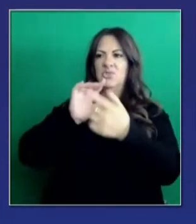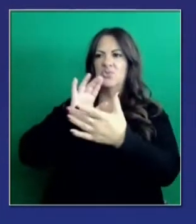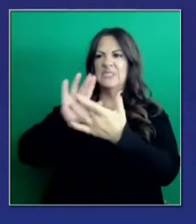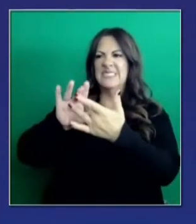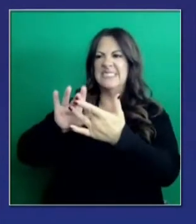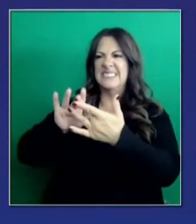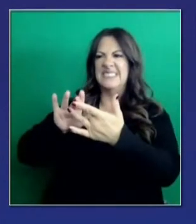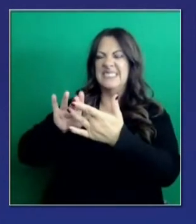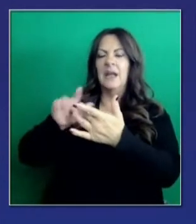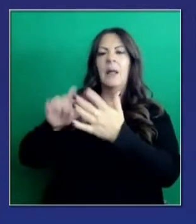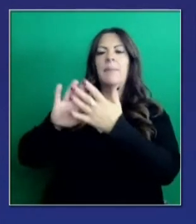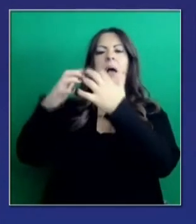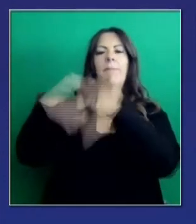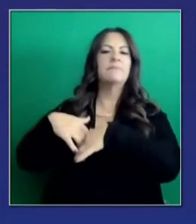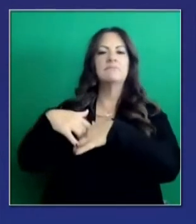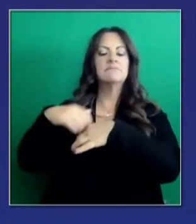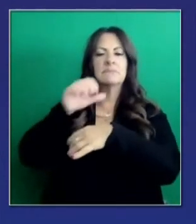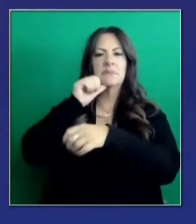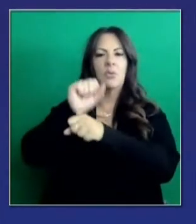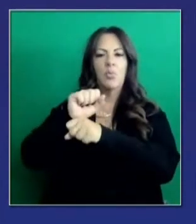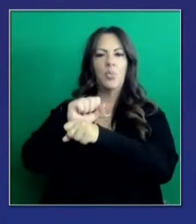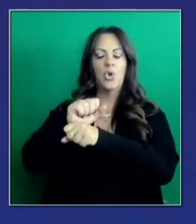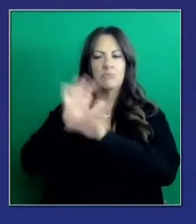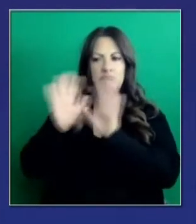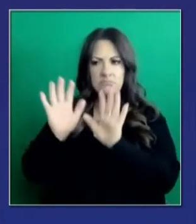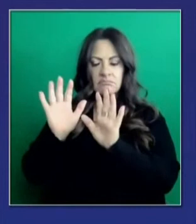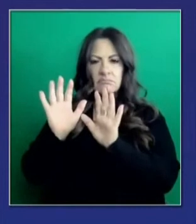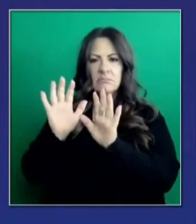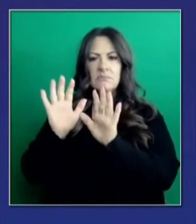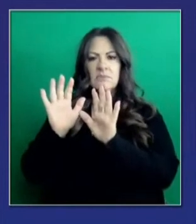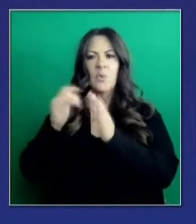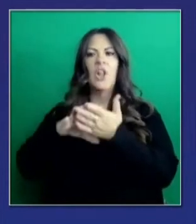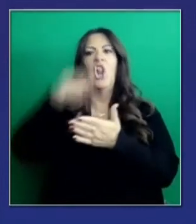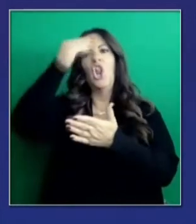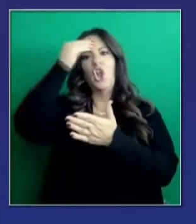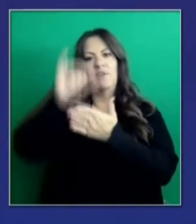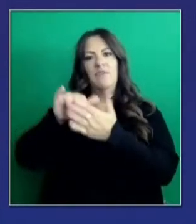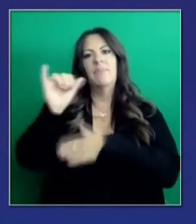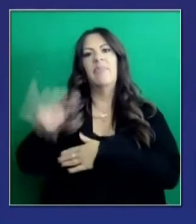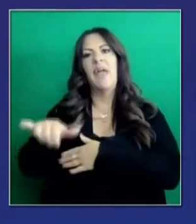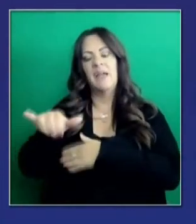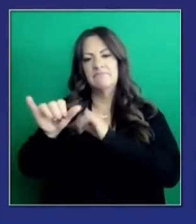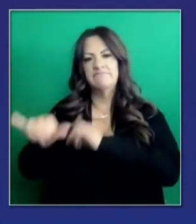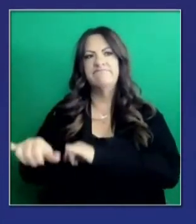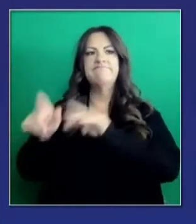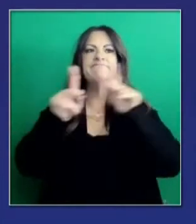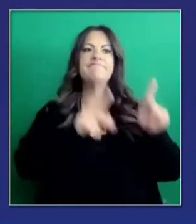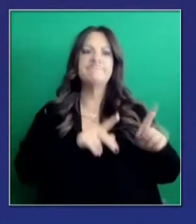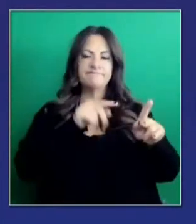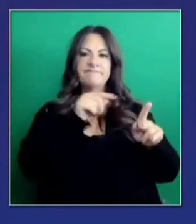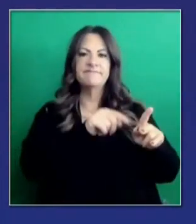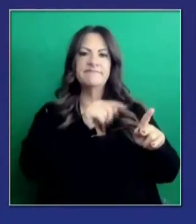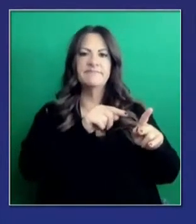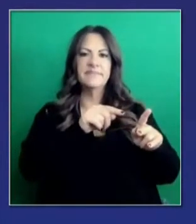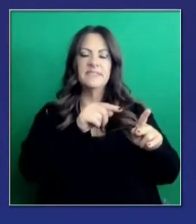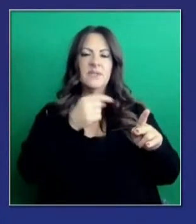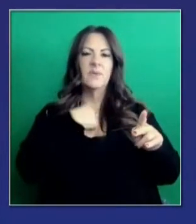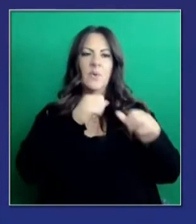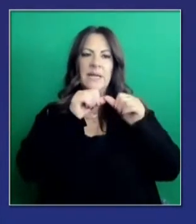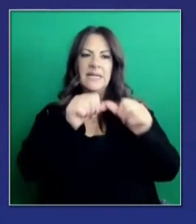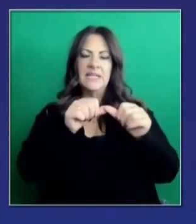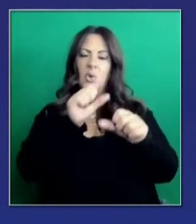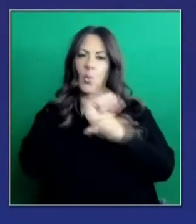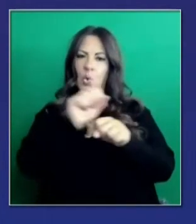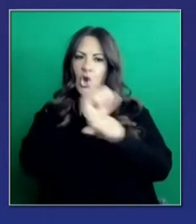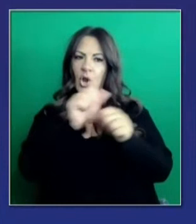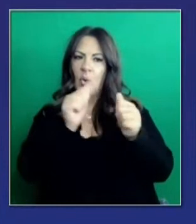it on this pilot in these two parts of the state. And so we continue to work with providers, and we